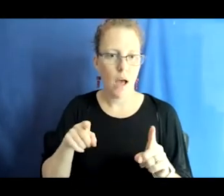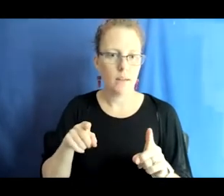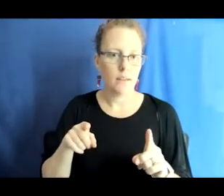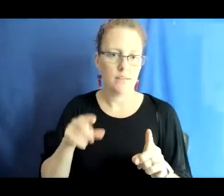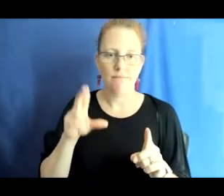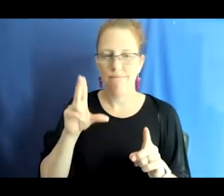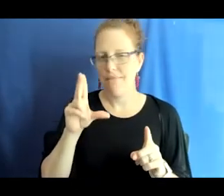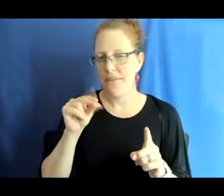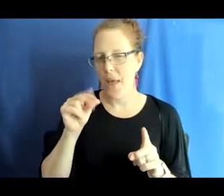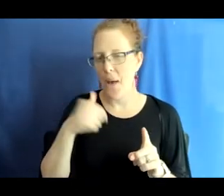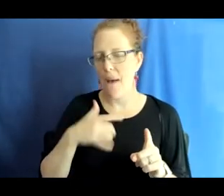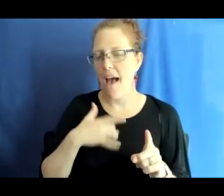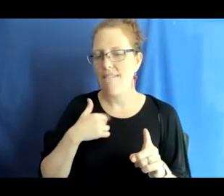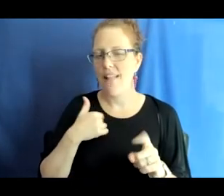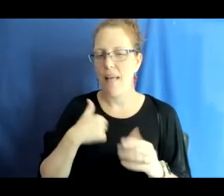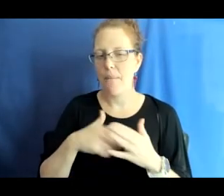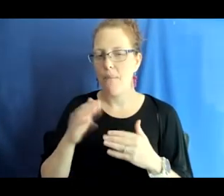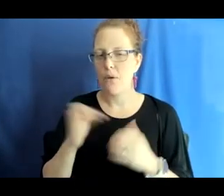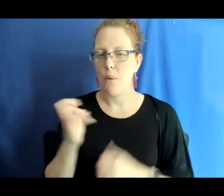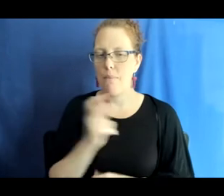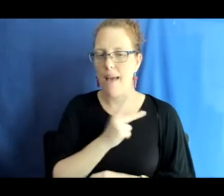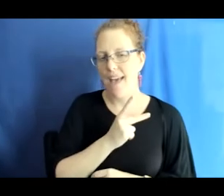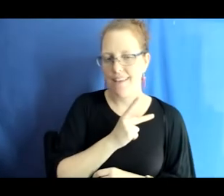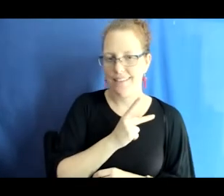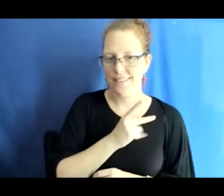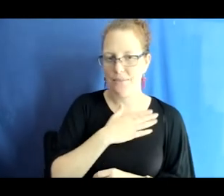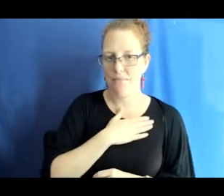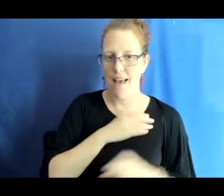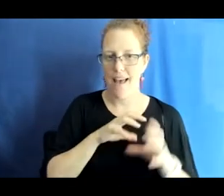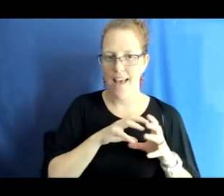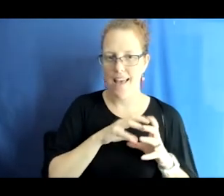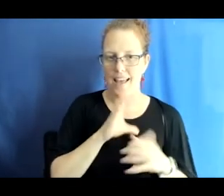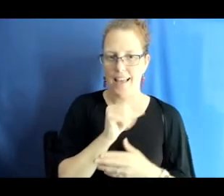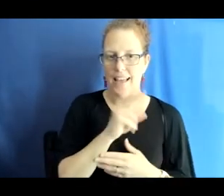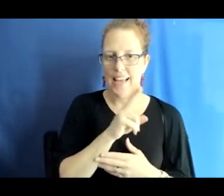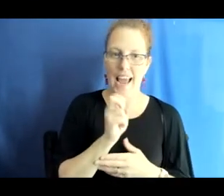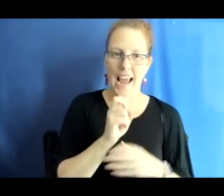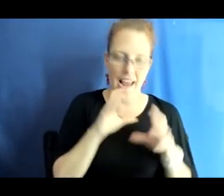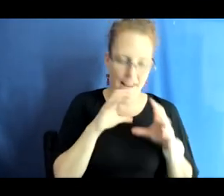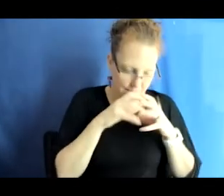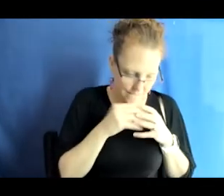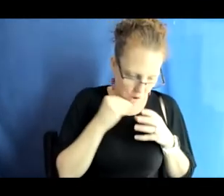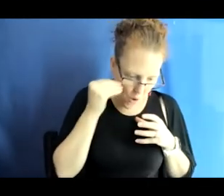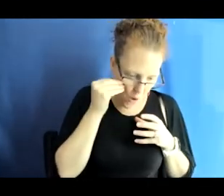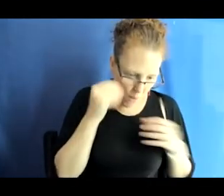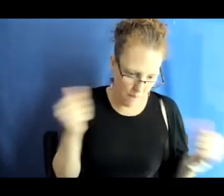to my cave of horrible short films.